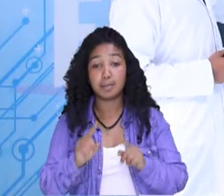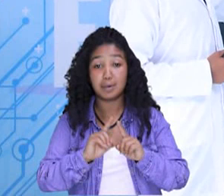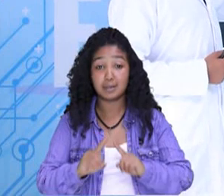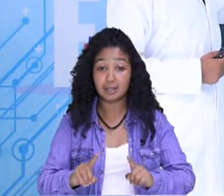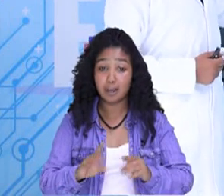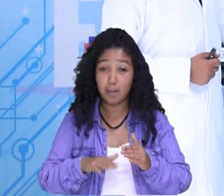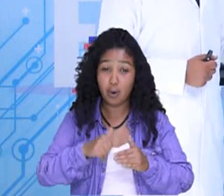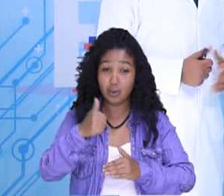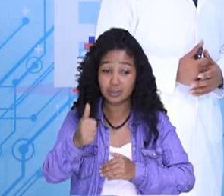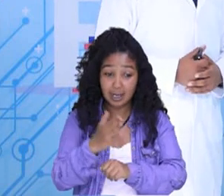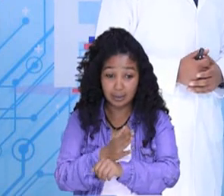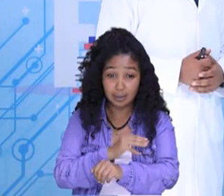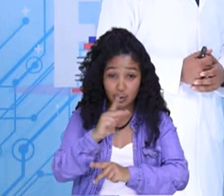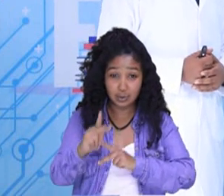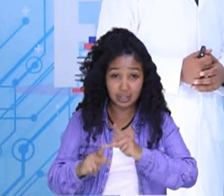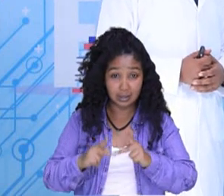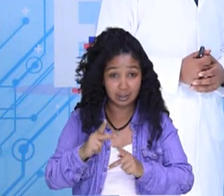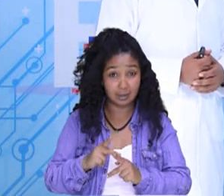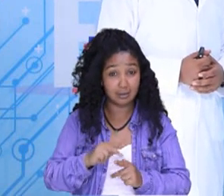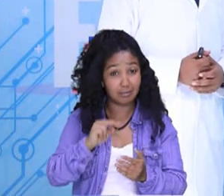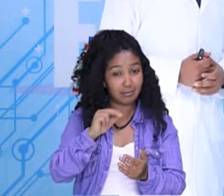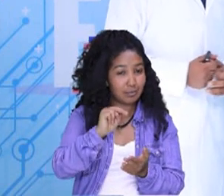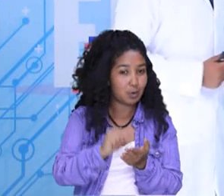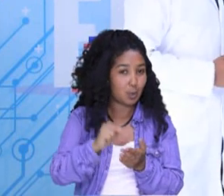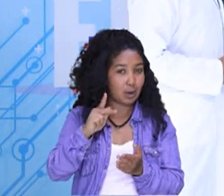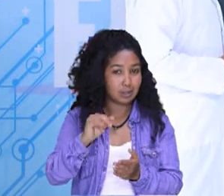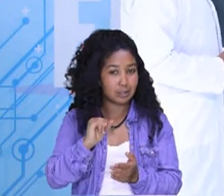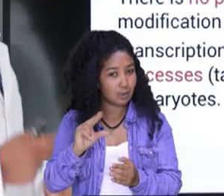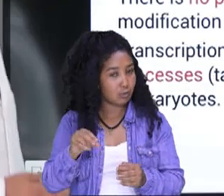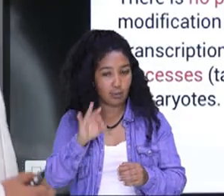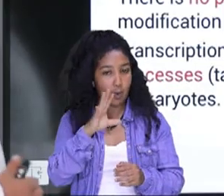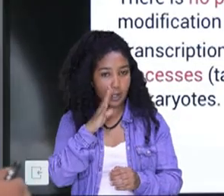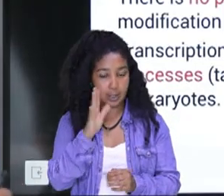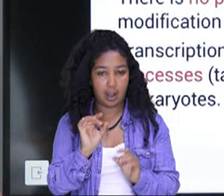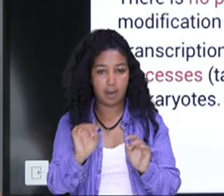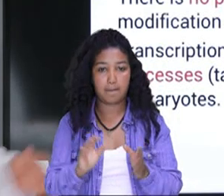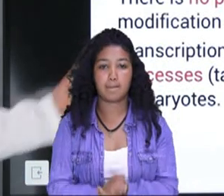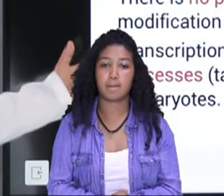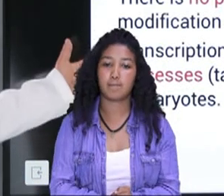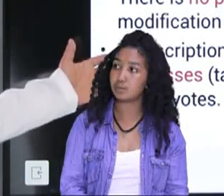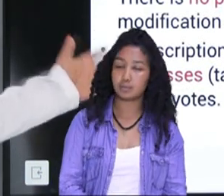But post-transcriptional process in prokaryotes is not occurring.